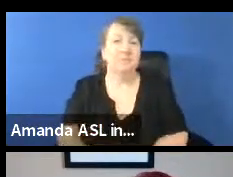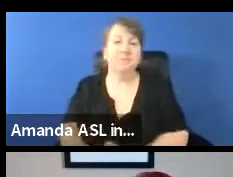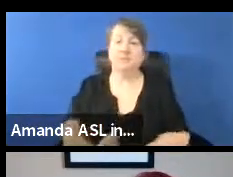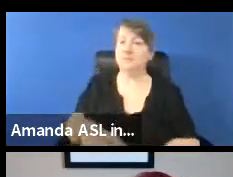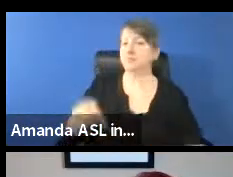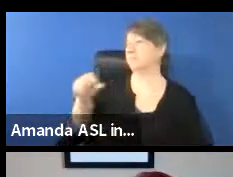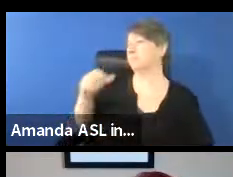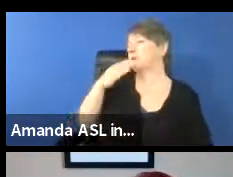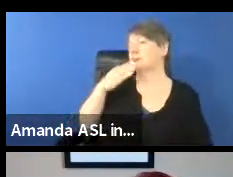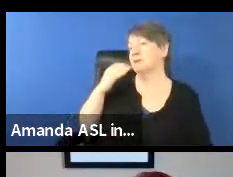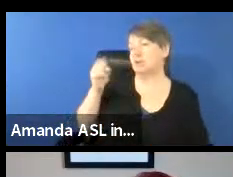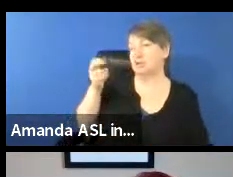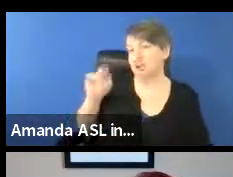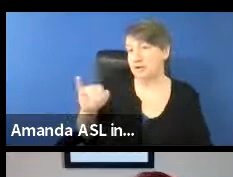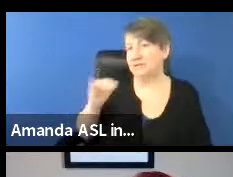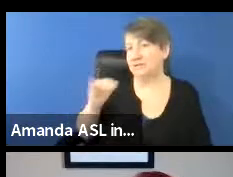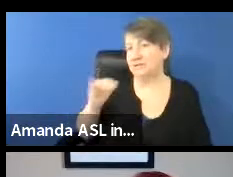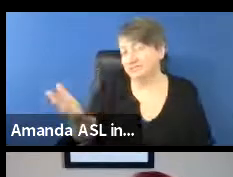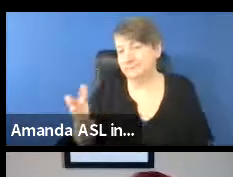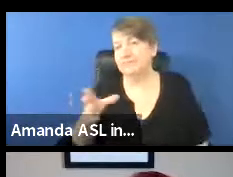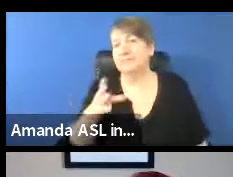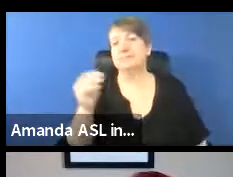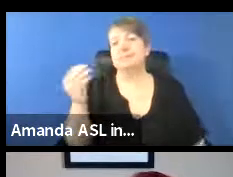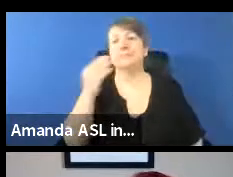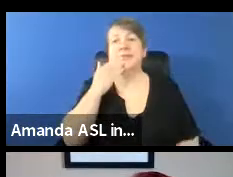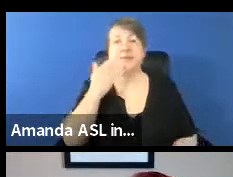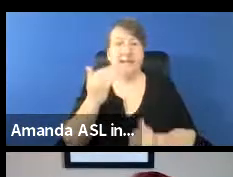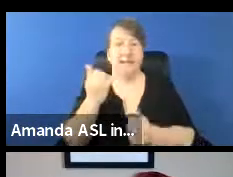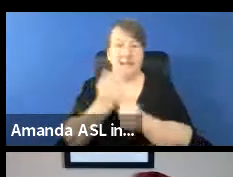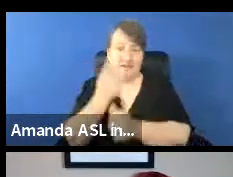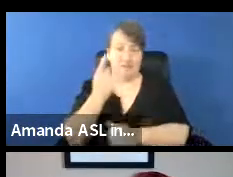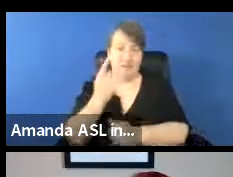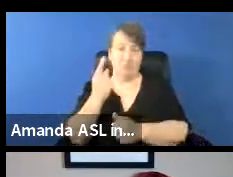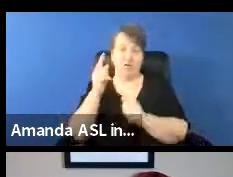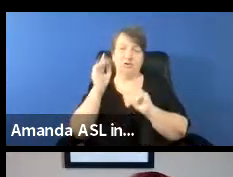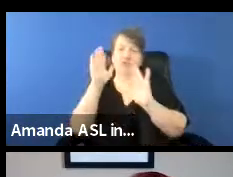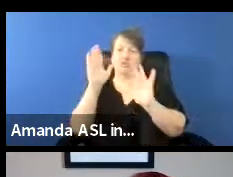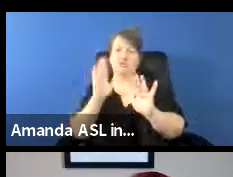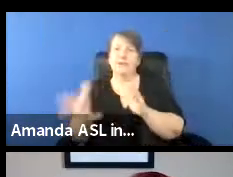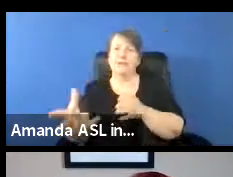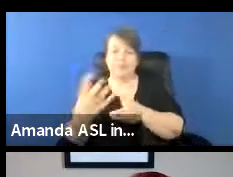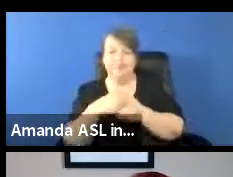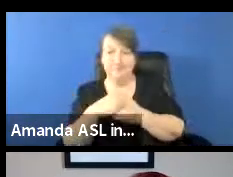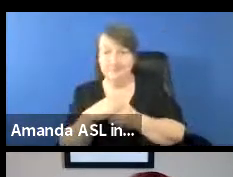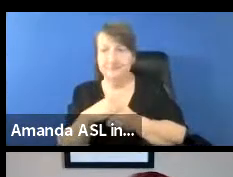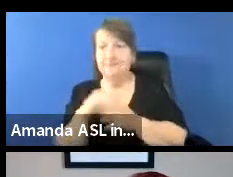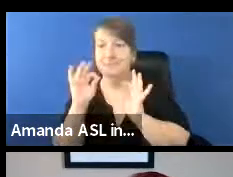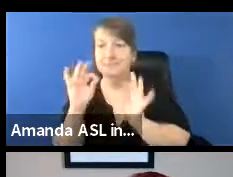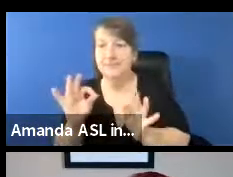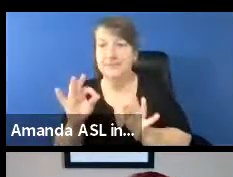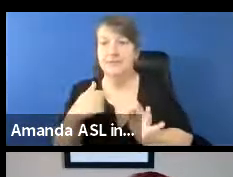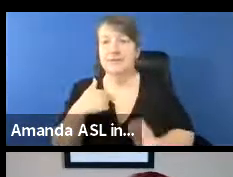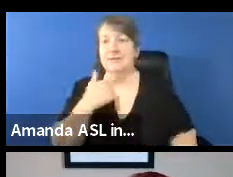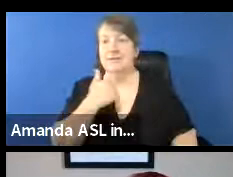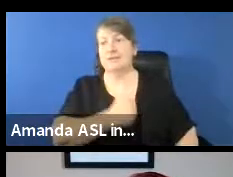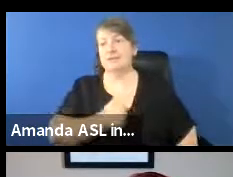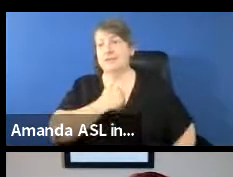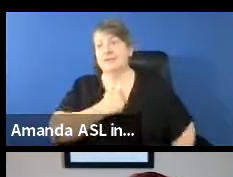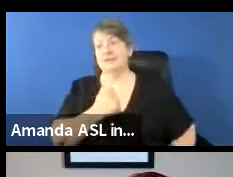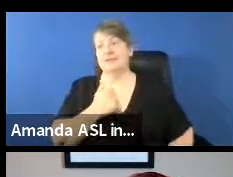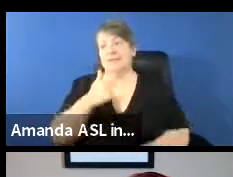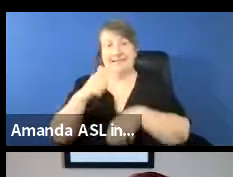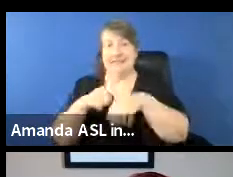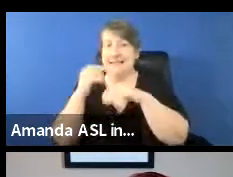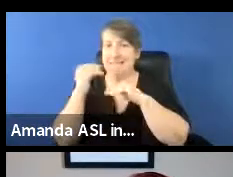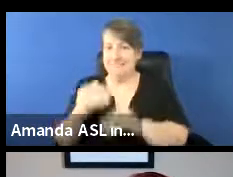Sherry, thank you. And thank you, everyone. Great engagement. I'm sorry that there are time